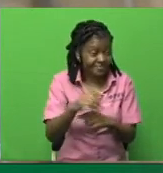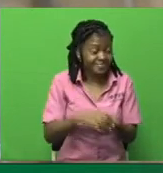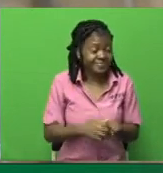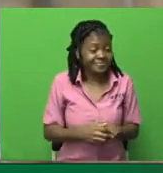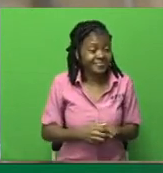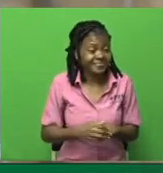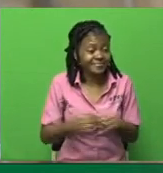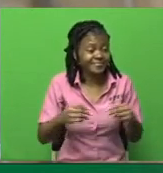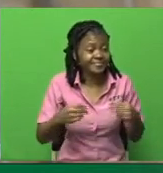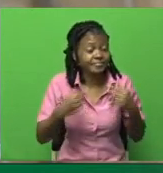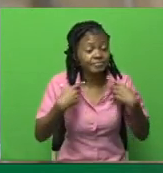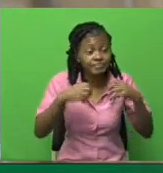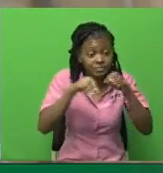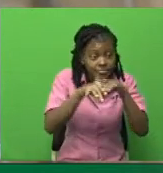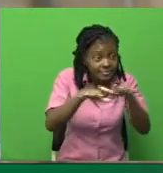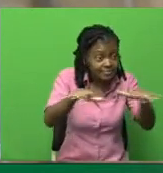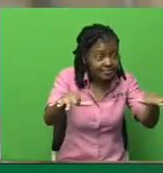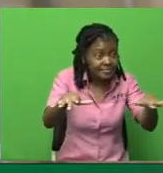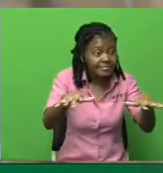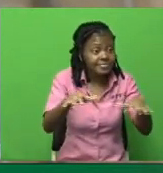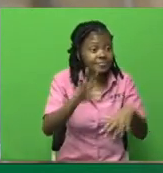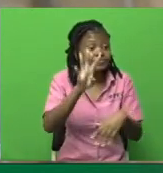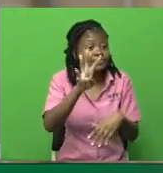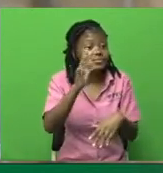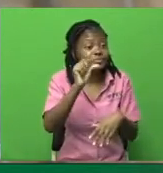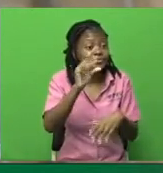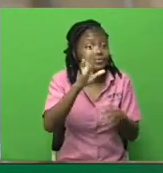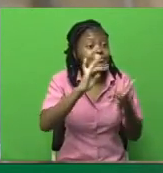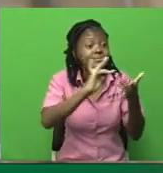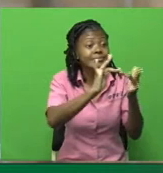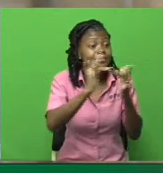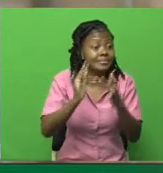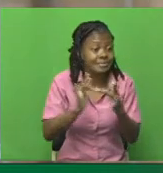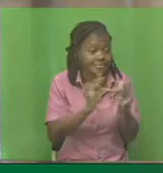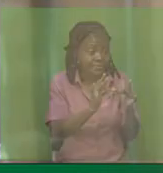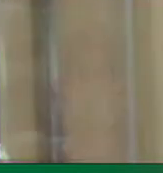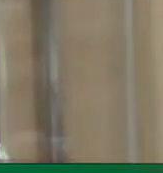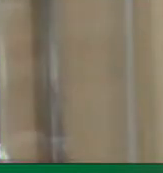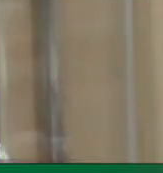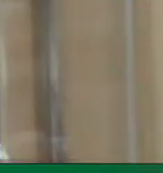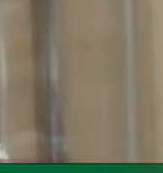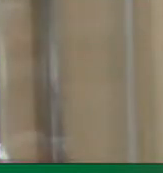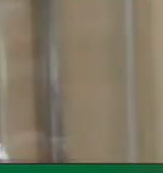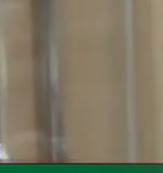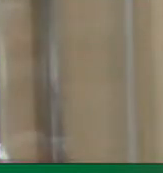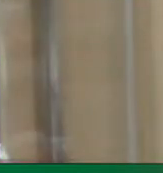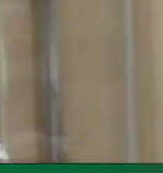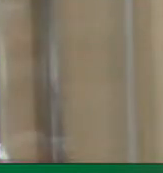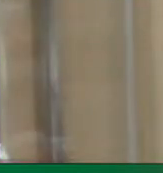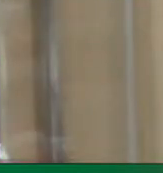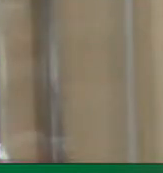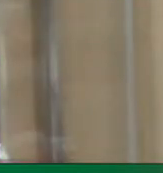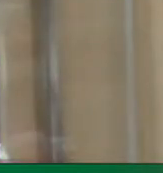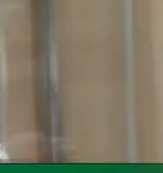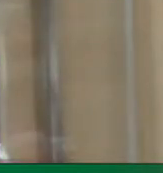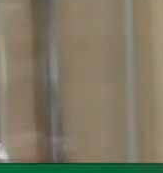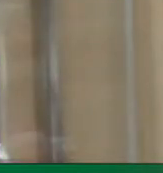FDD 4G LTE network with a deployment of 30 new LTE